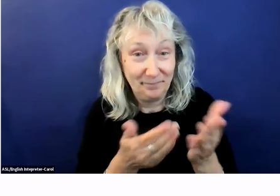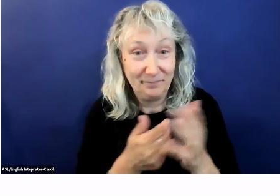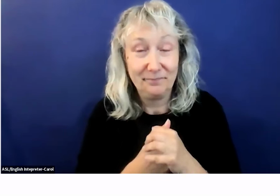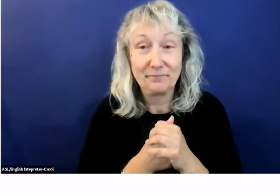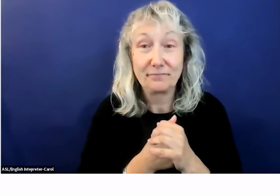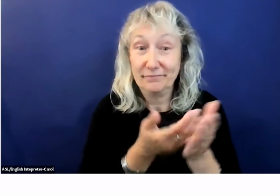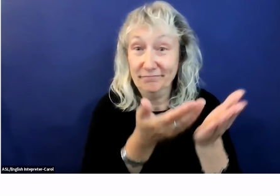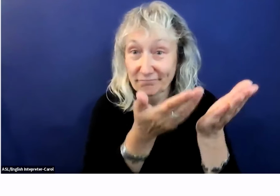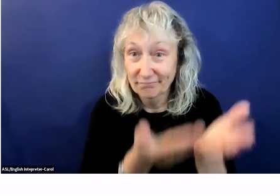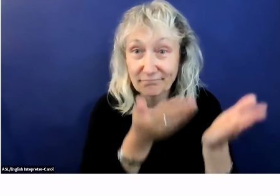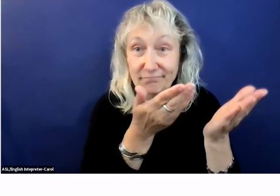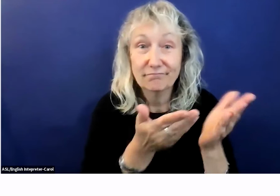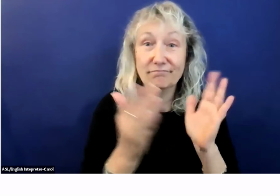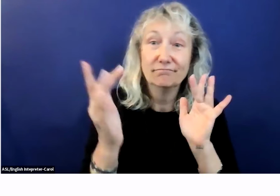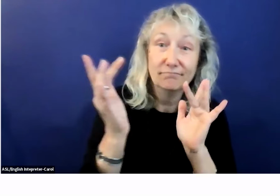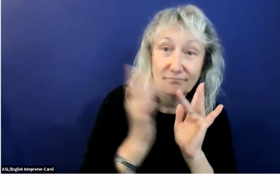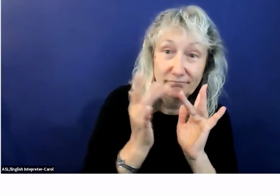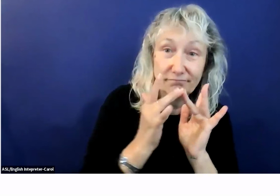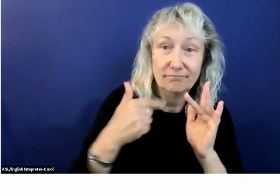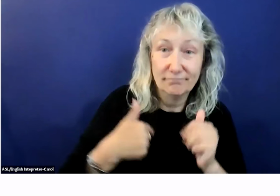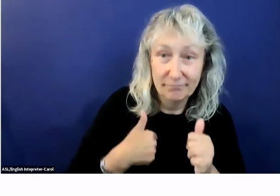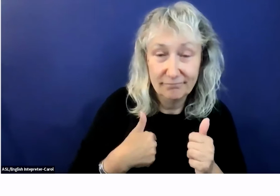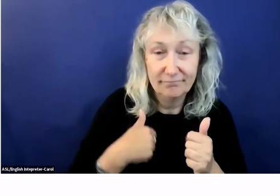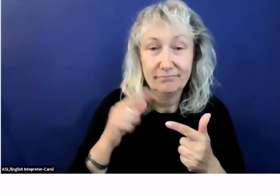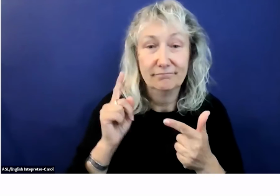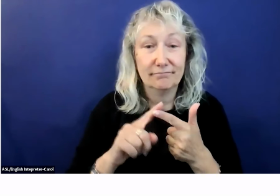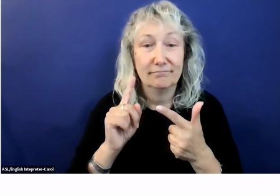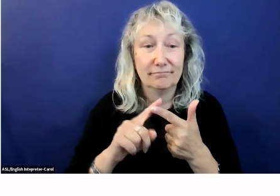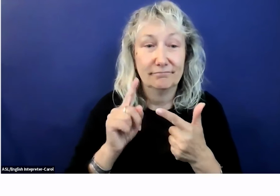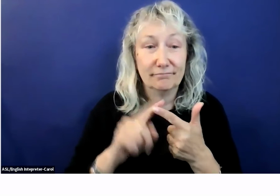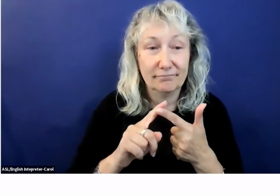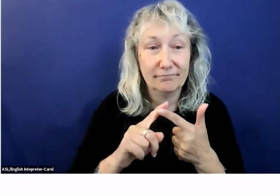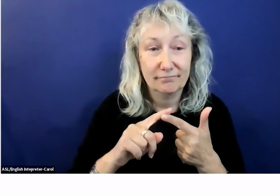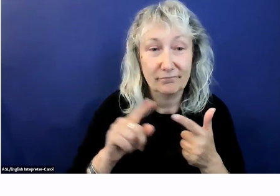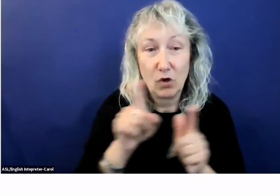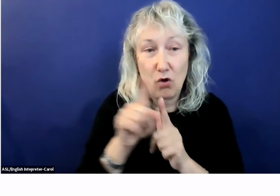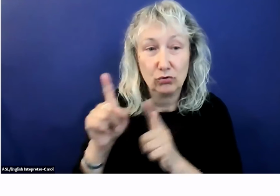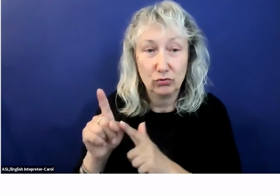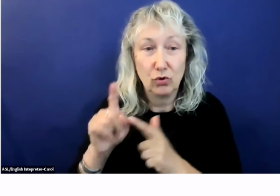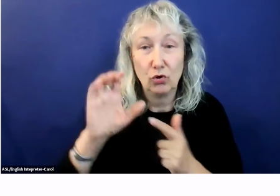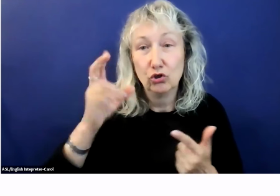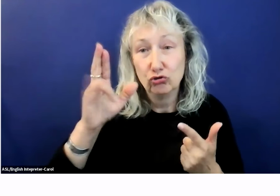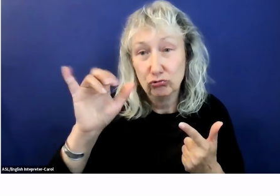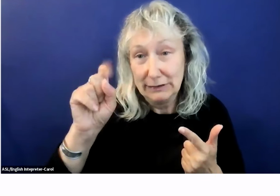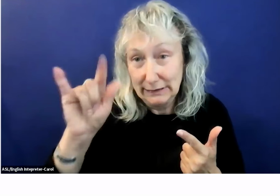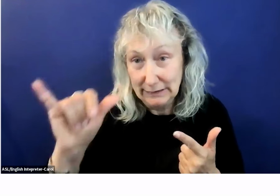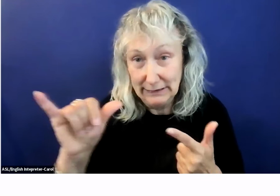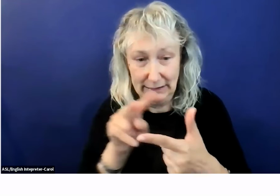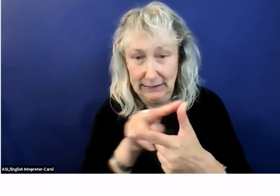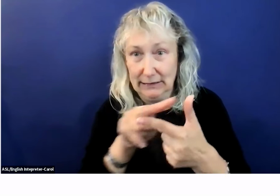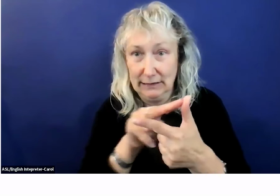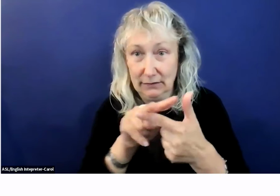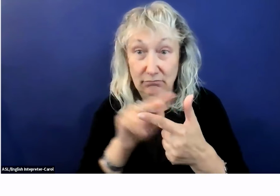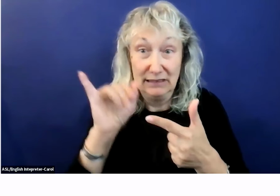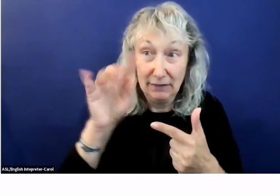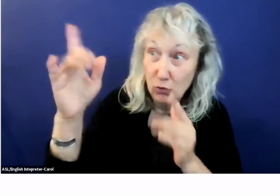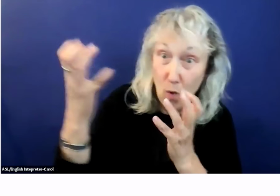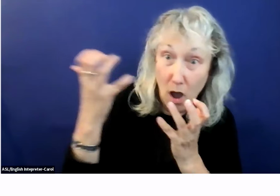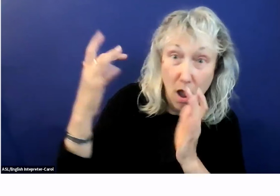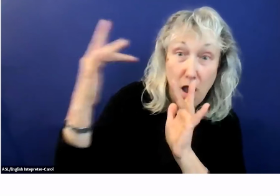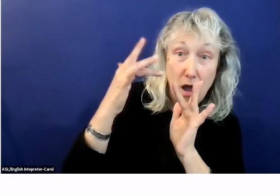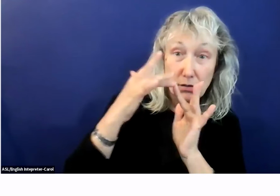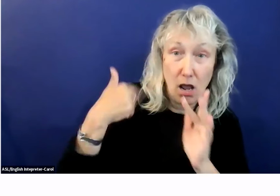This is our information of mine and Christy. If you ever need any additional information, please feel free to get in touch with